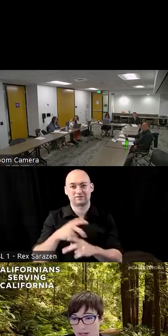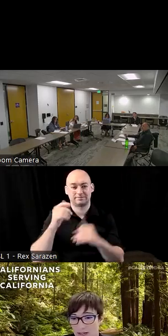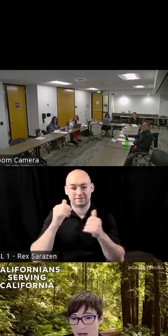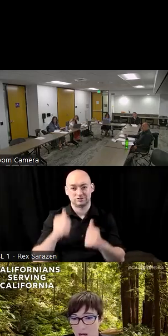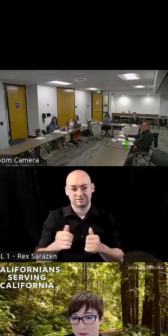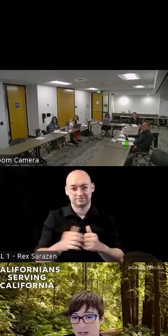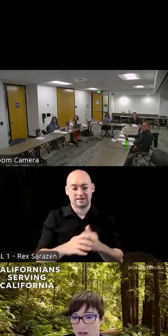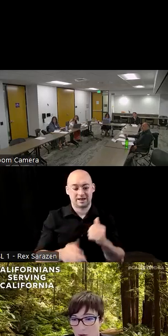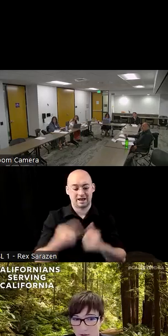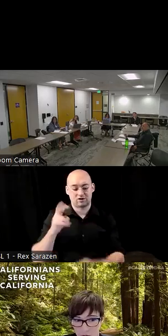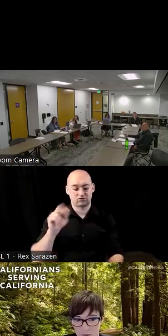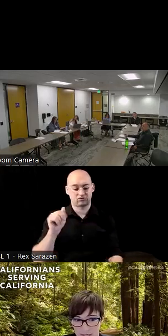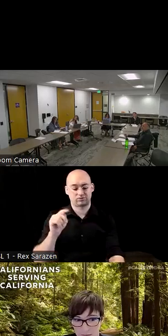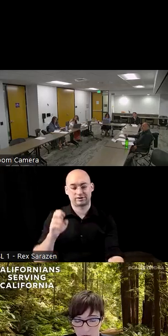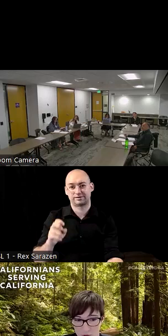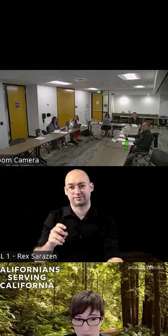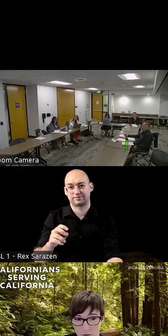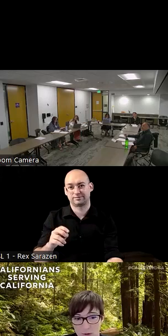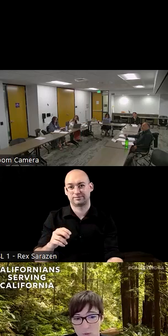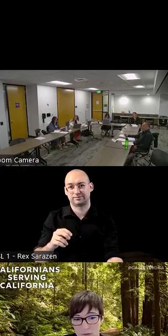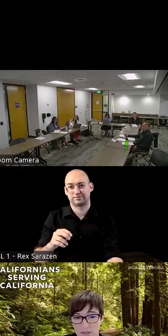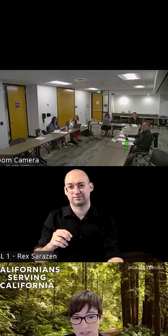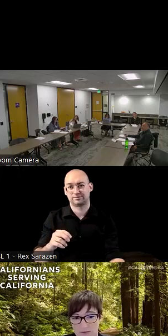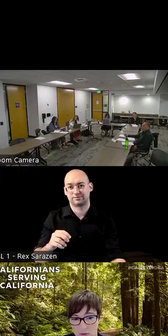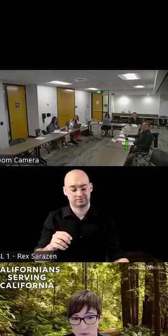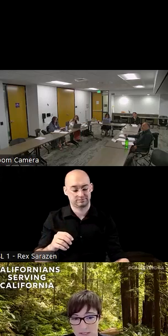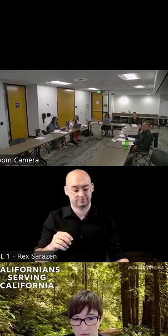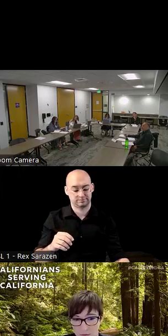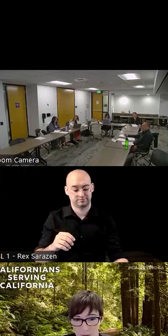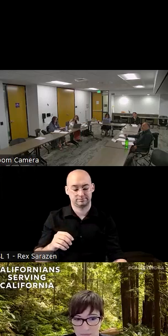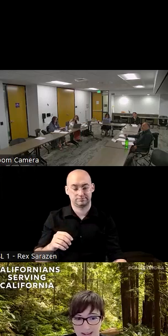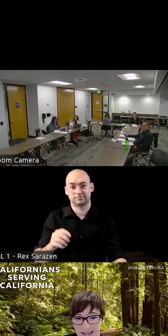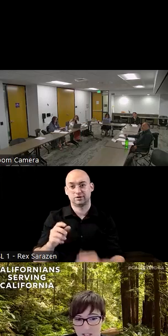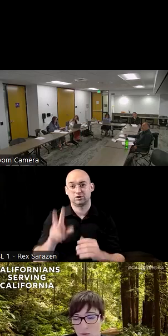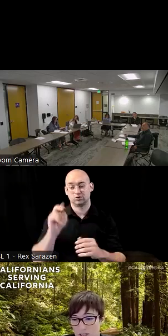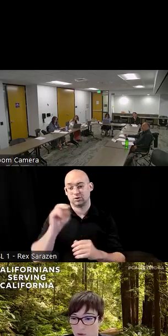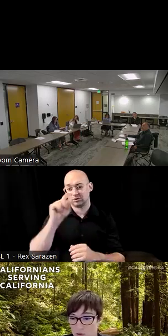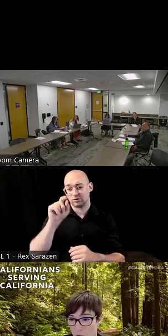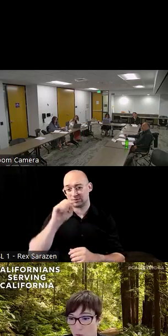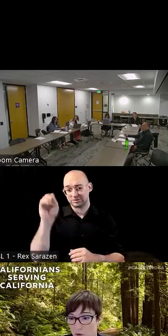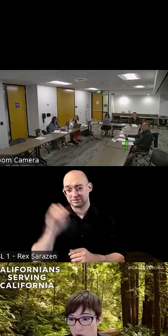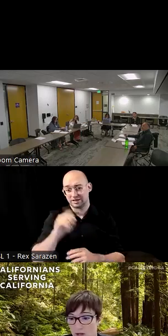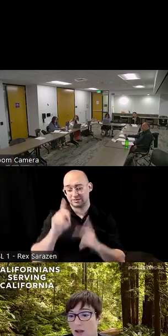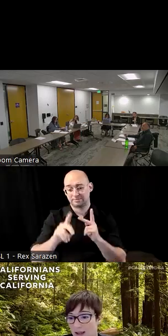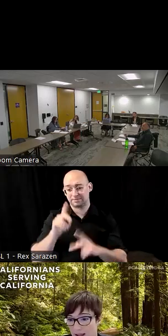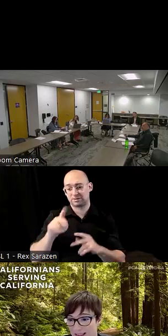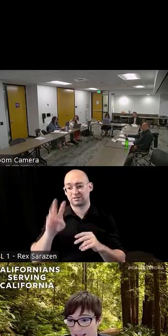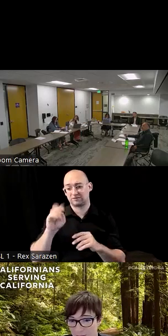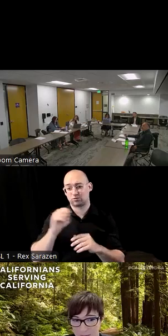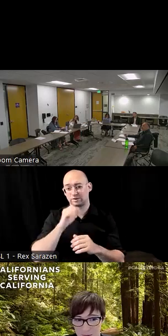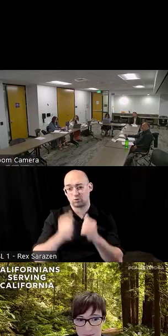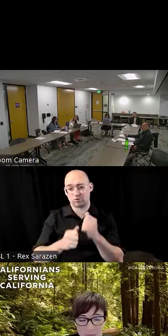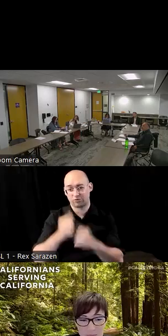higher rate among younger adults with Down syndrome. So about 20% of adults with Down syndrome, age 40 years and older,